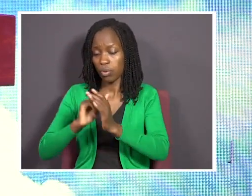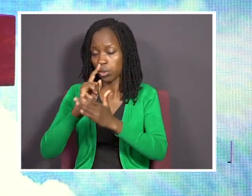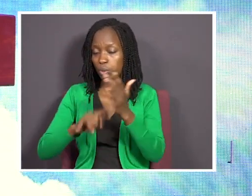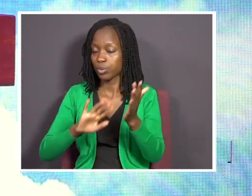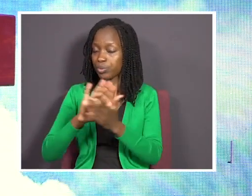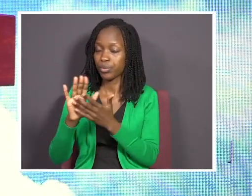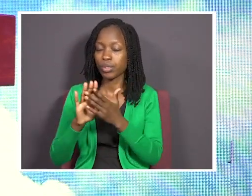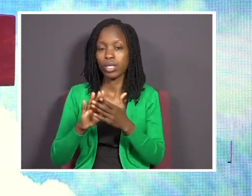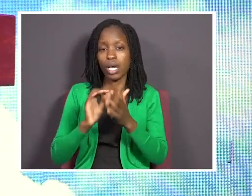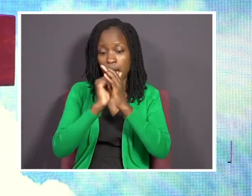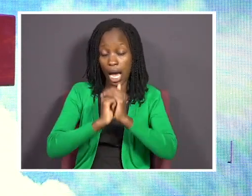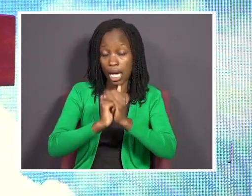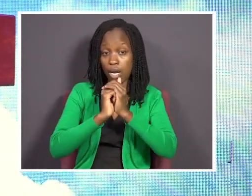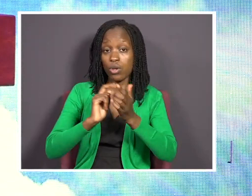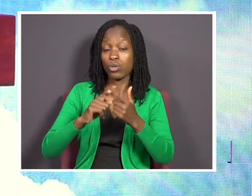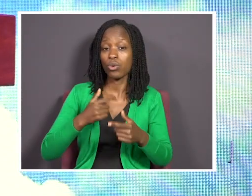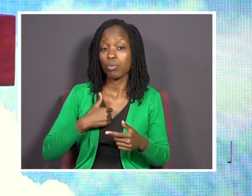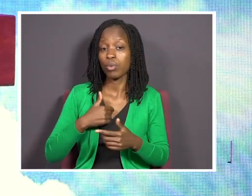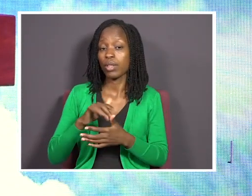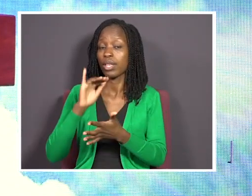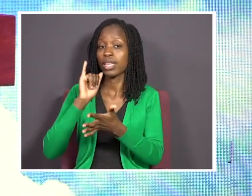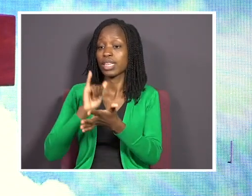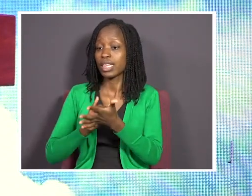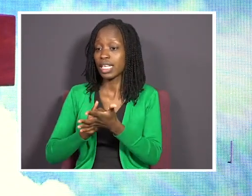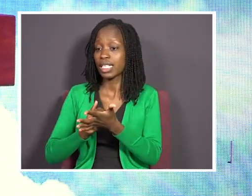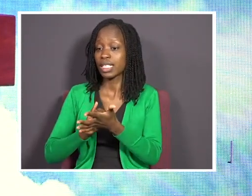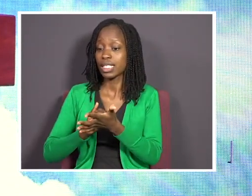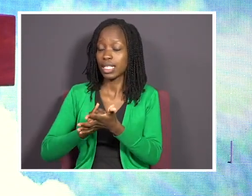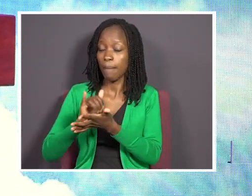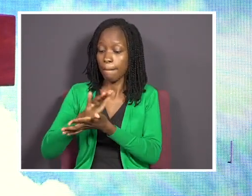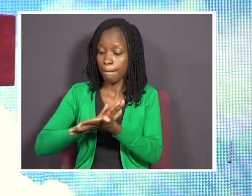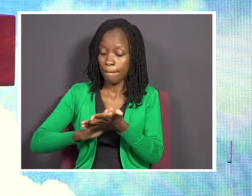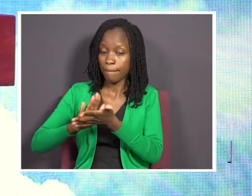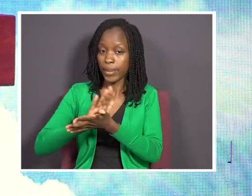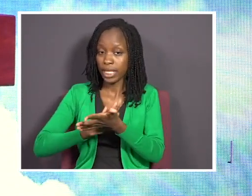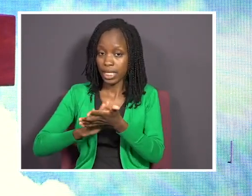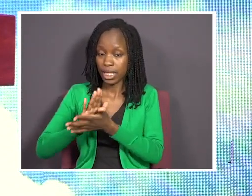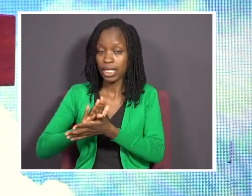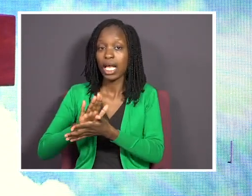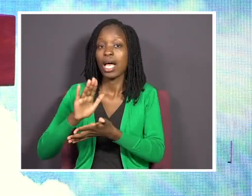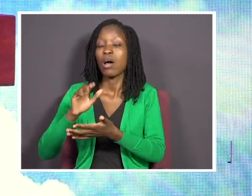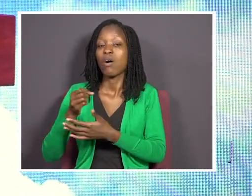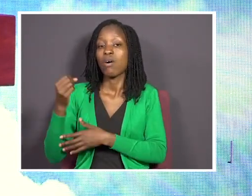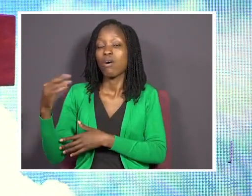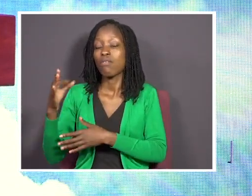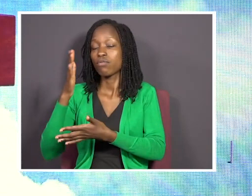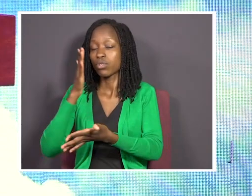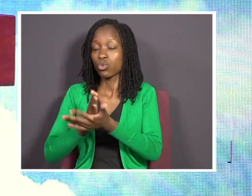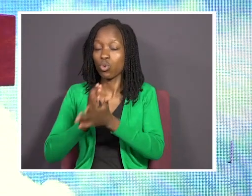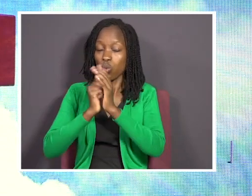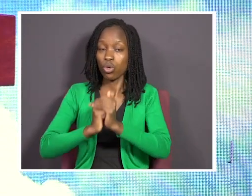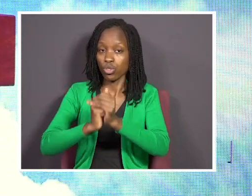Adoration to me is the core. It is the essence. It is the foundation of true